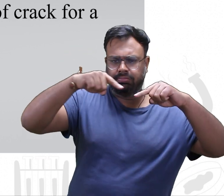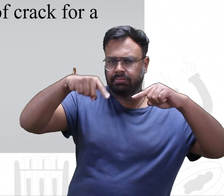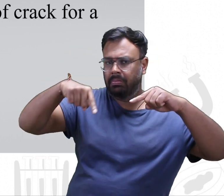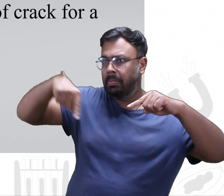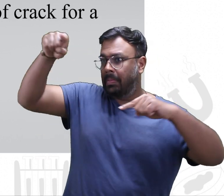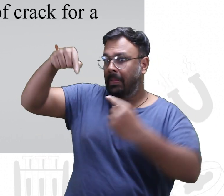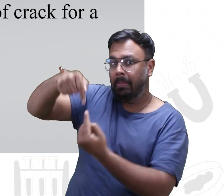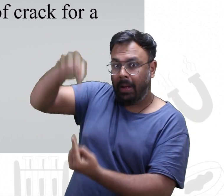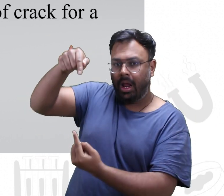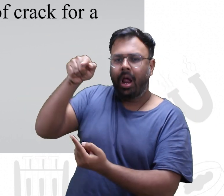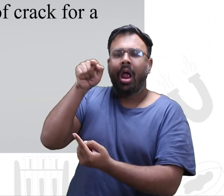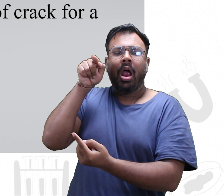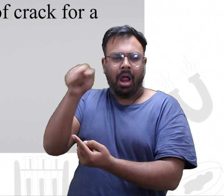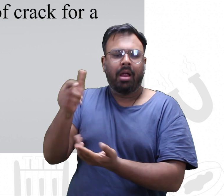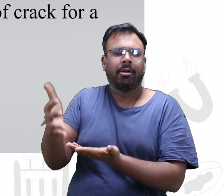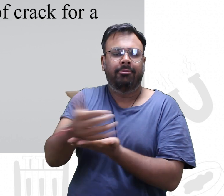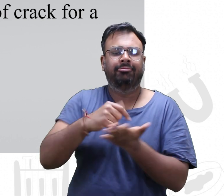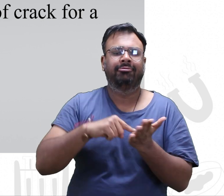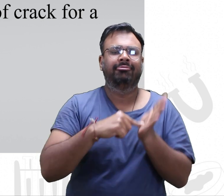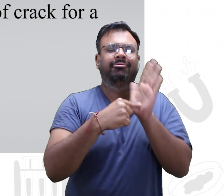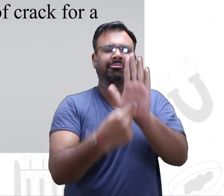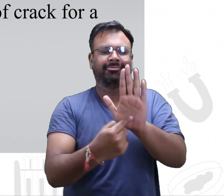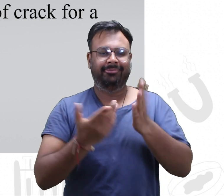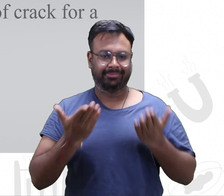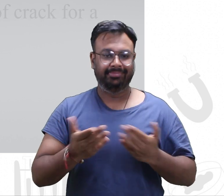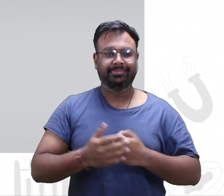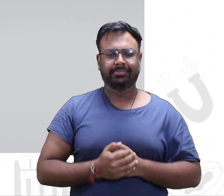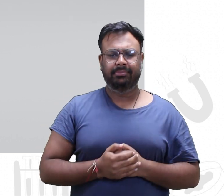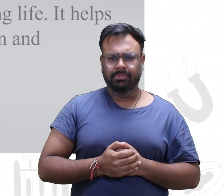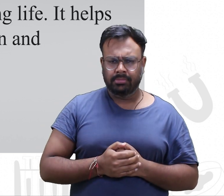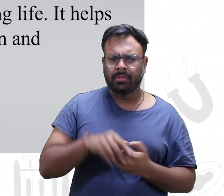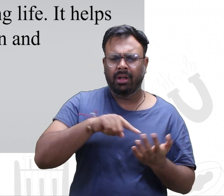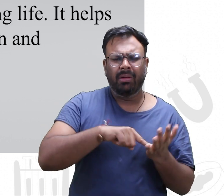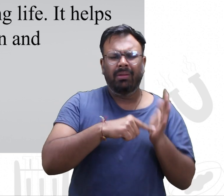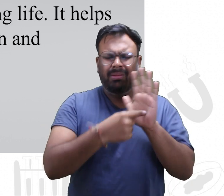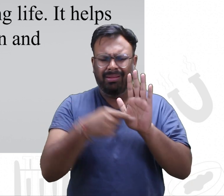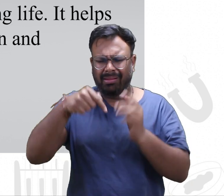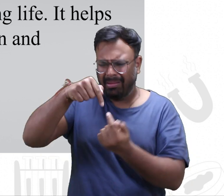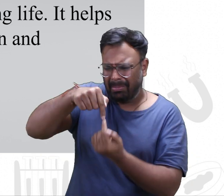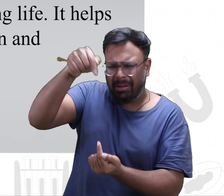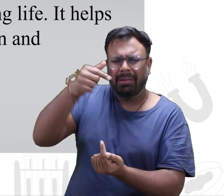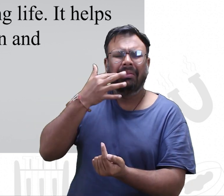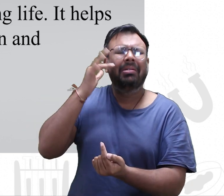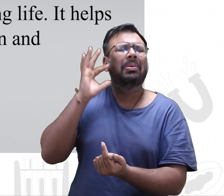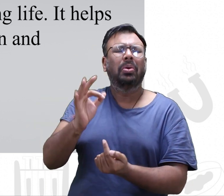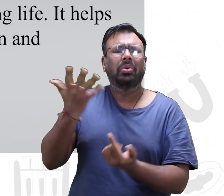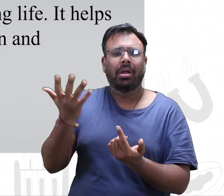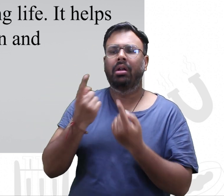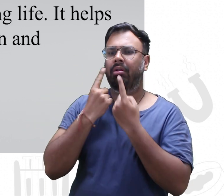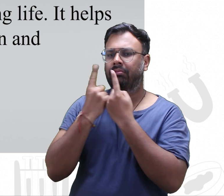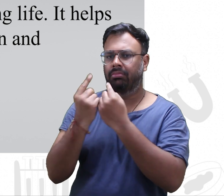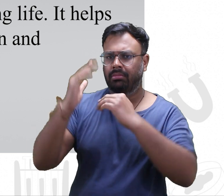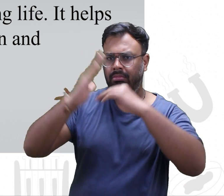will be able to determine the rate of propagation of crack for a specified load. This rate of propagation of crack is important for